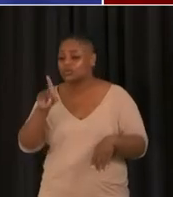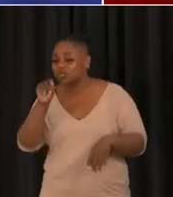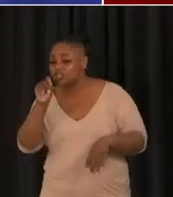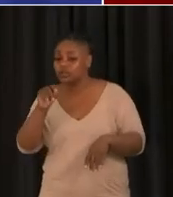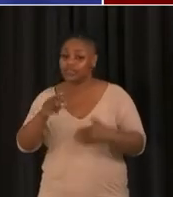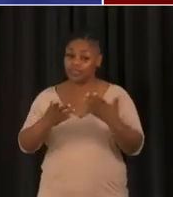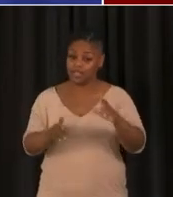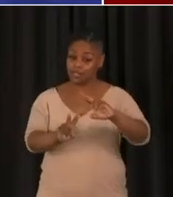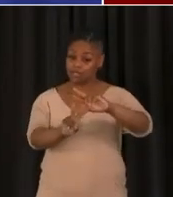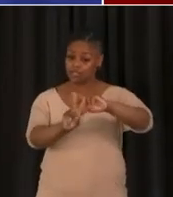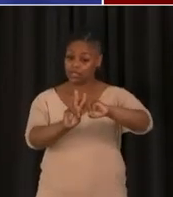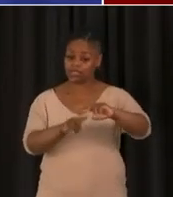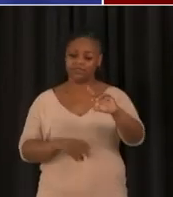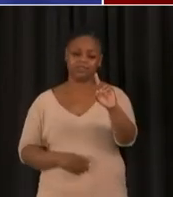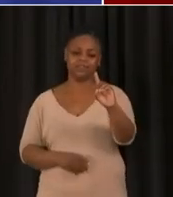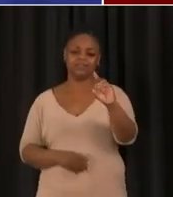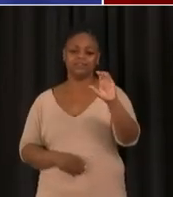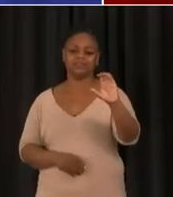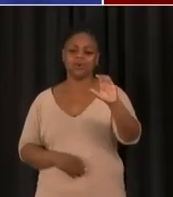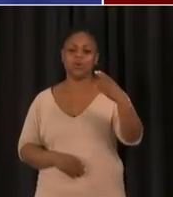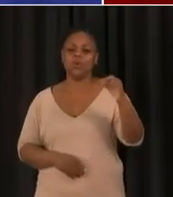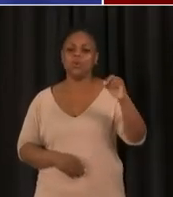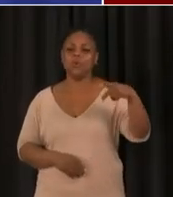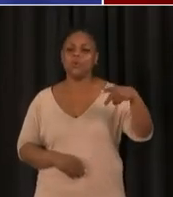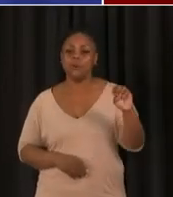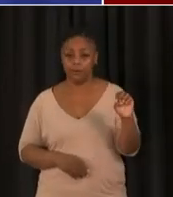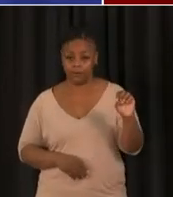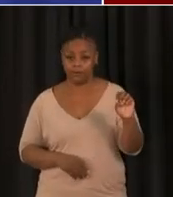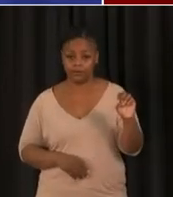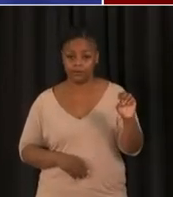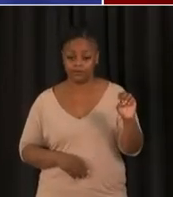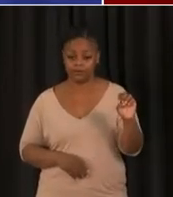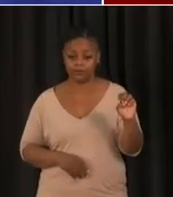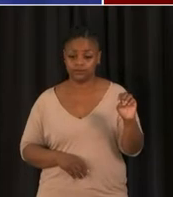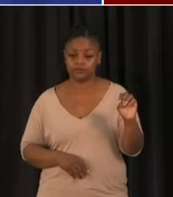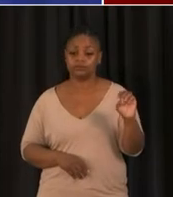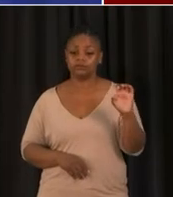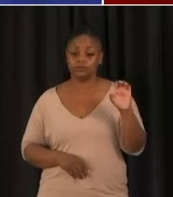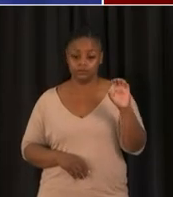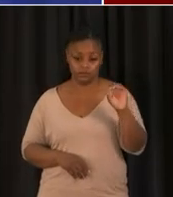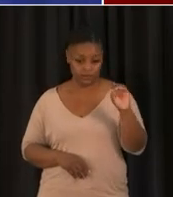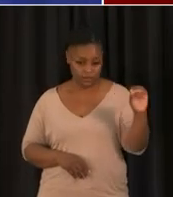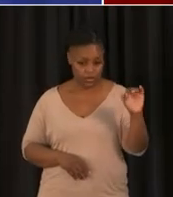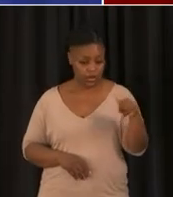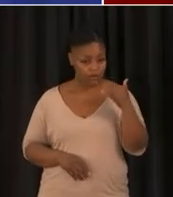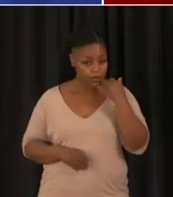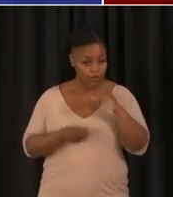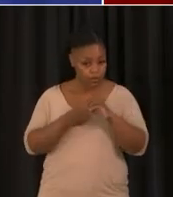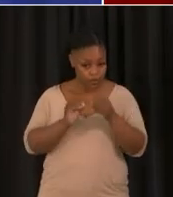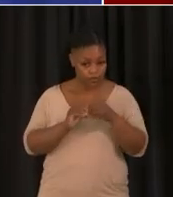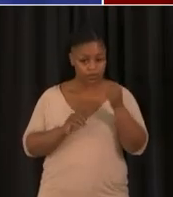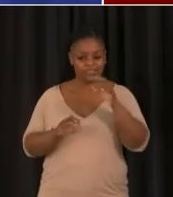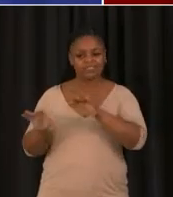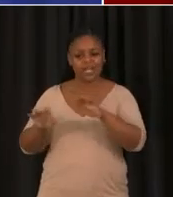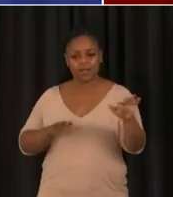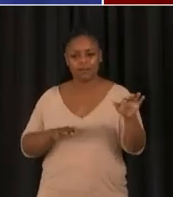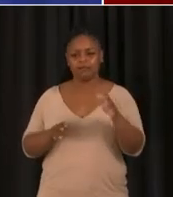really financial empowerment for our residents. So I'll kick it to the Commissioner, and I want to ask folks, before I do, if you have